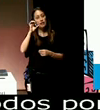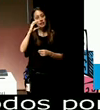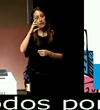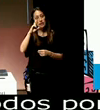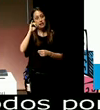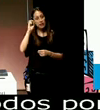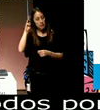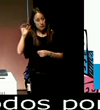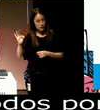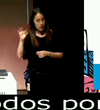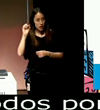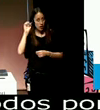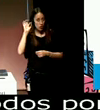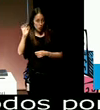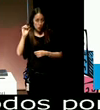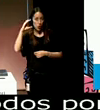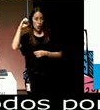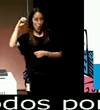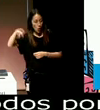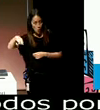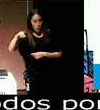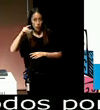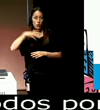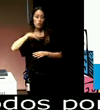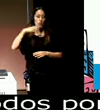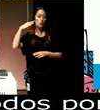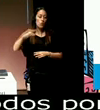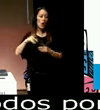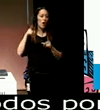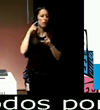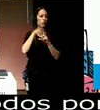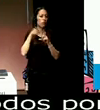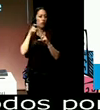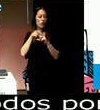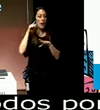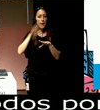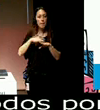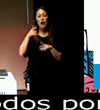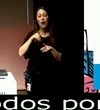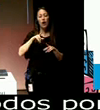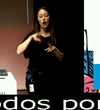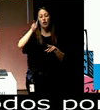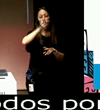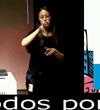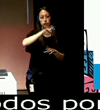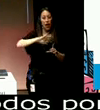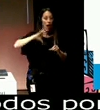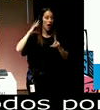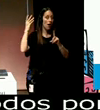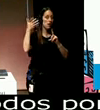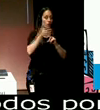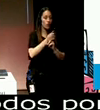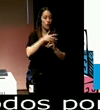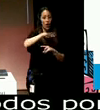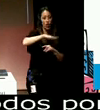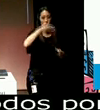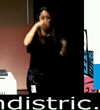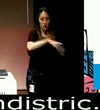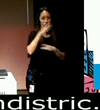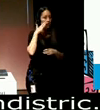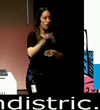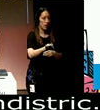can be used to find accessible places in France. We hope as soon as possible to